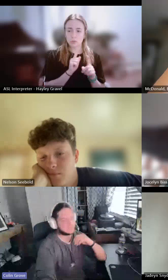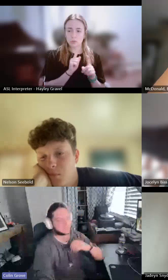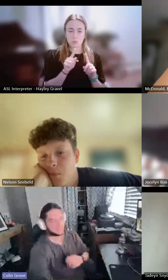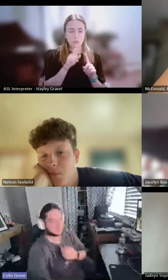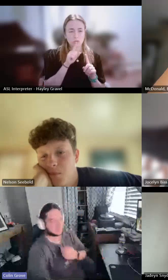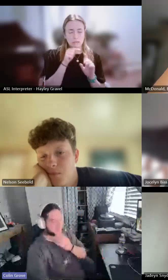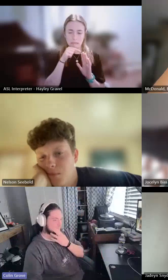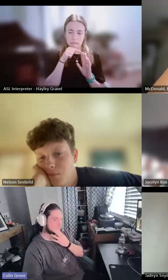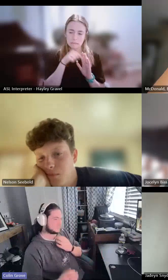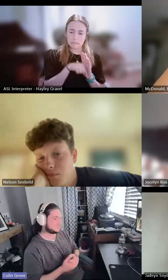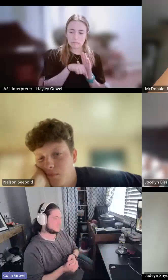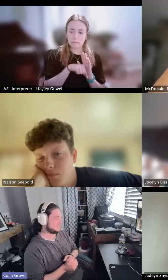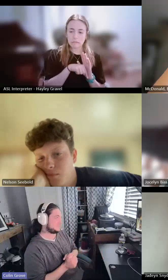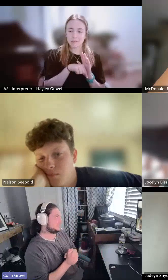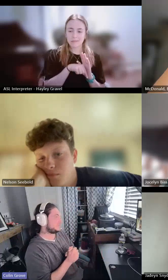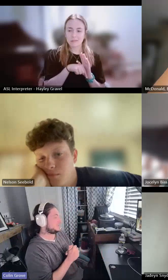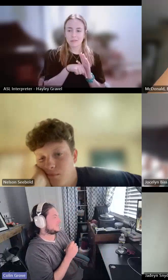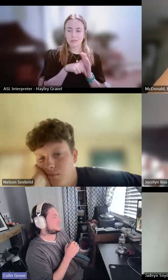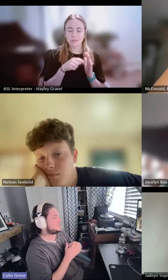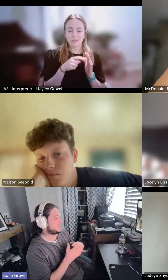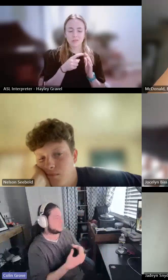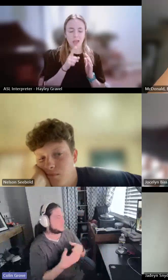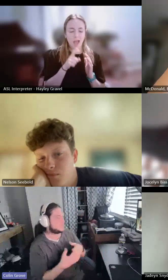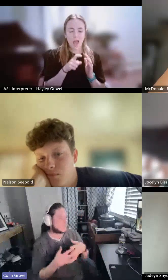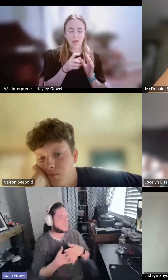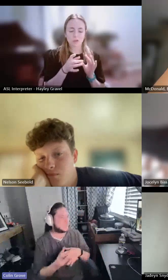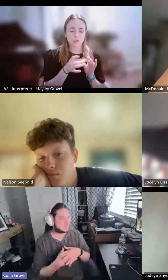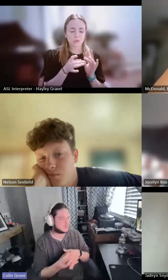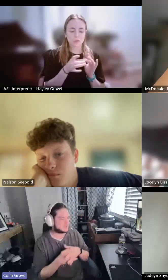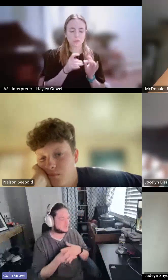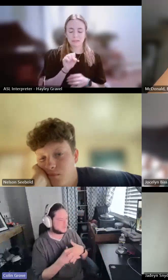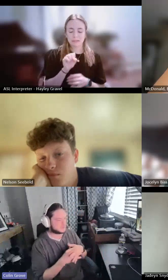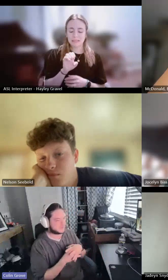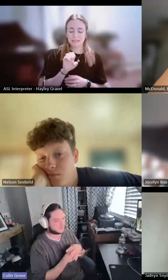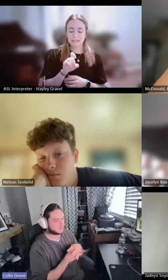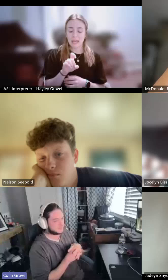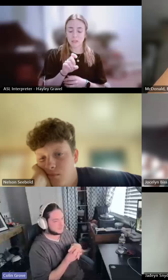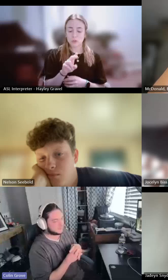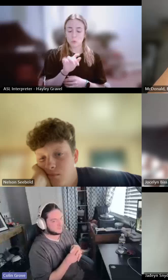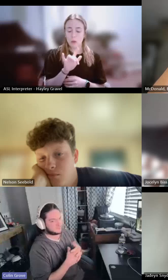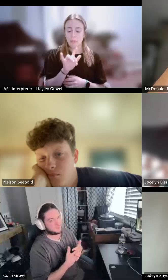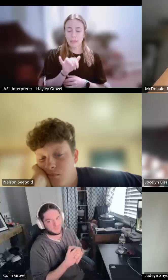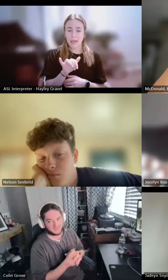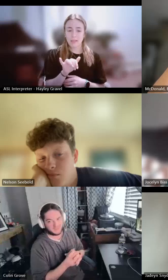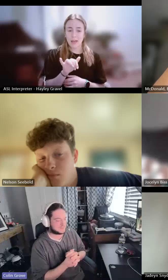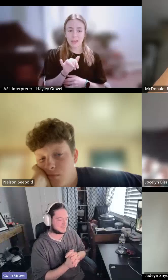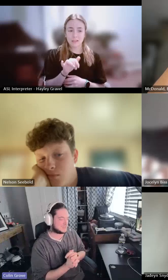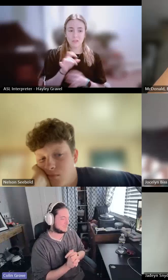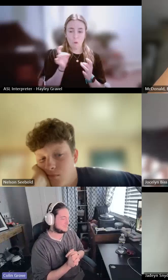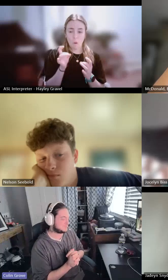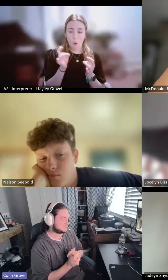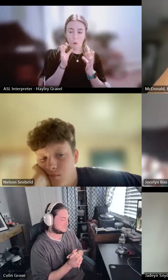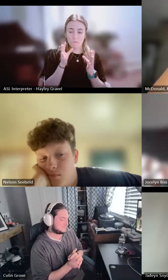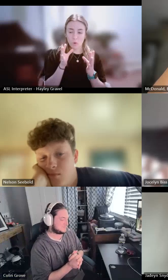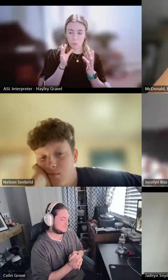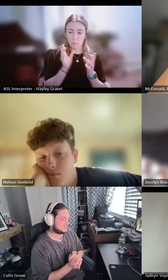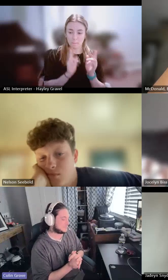it and you start talking about like the really like sexually violent predators, people like that,